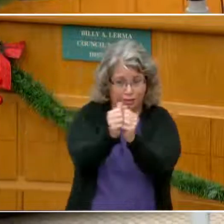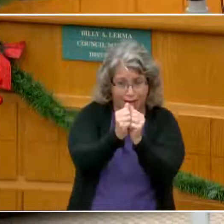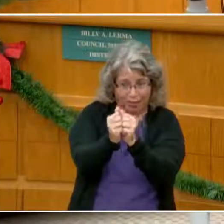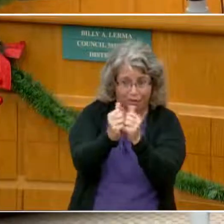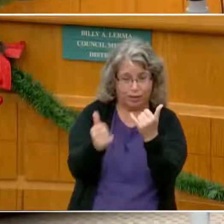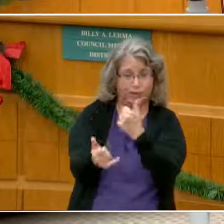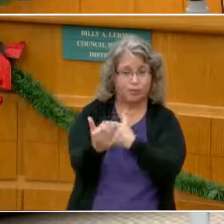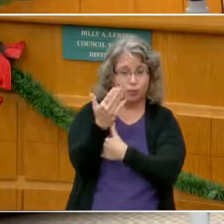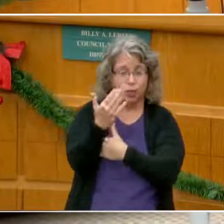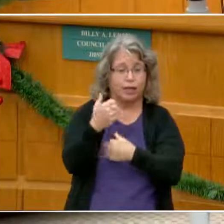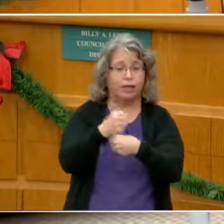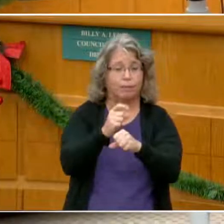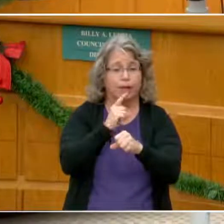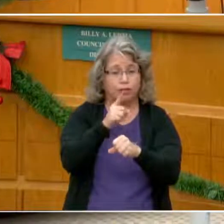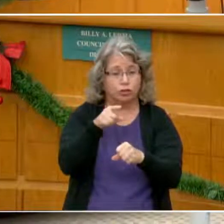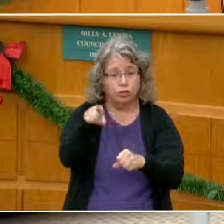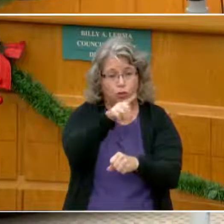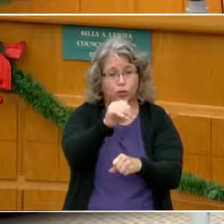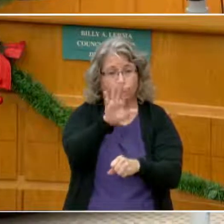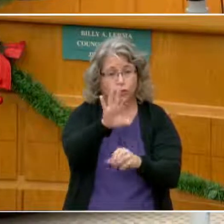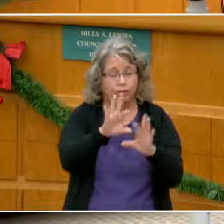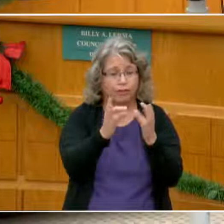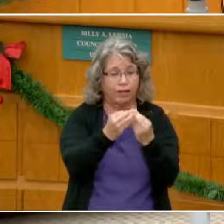had testing next week.